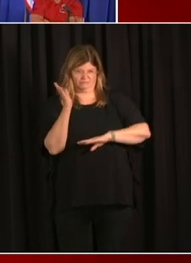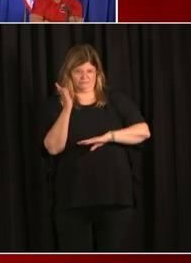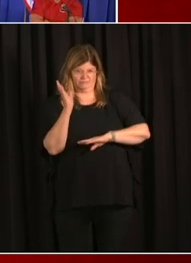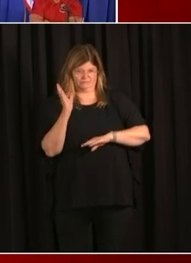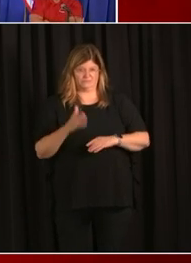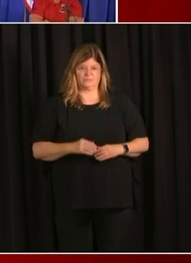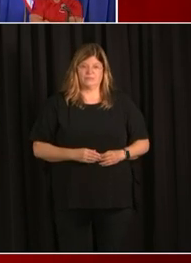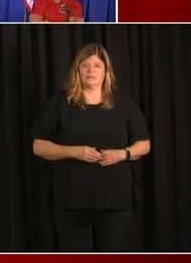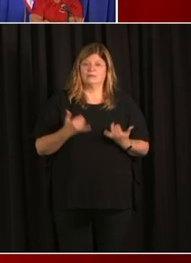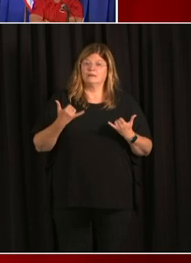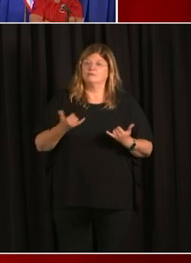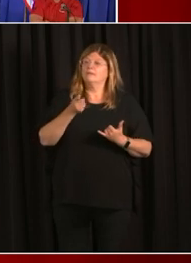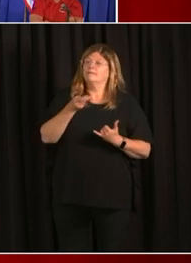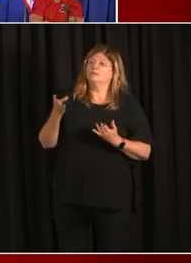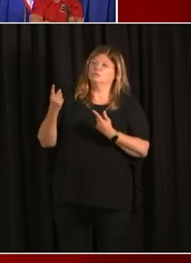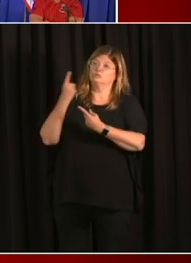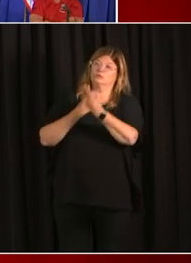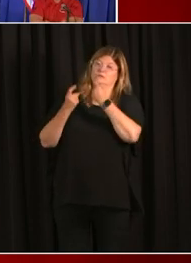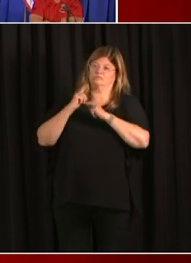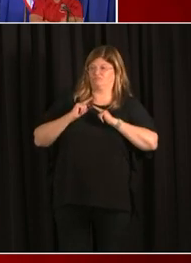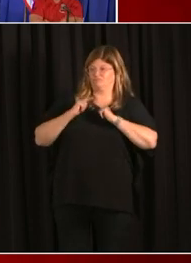happy to take a few questions.